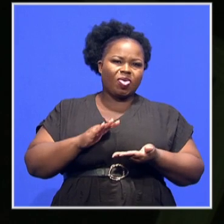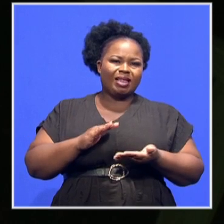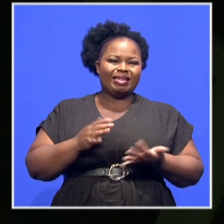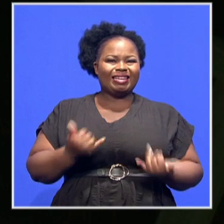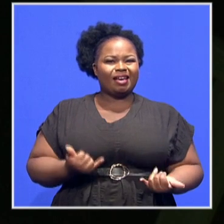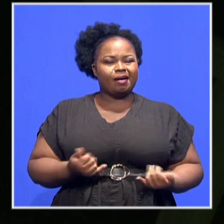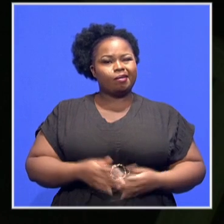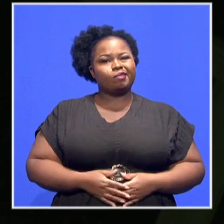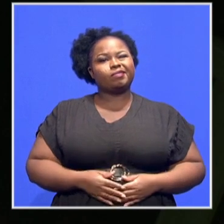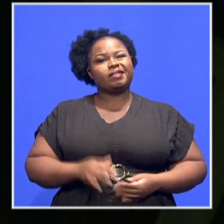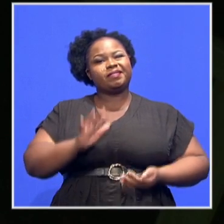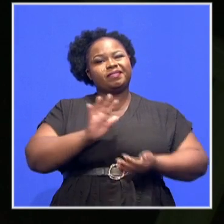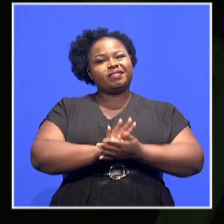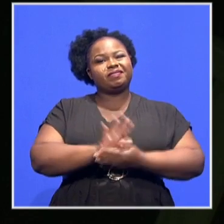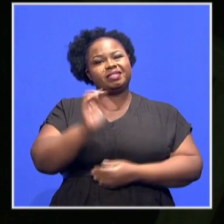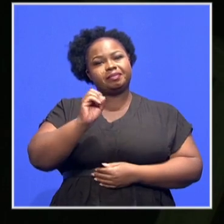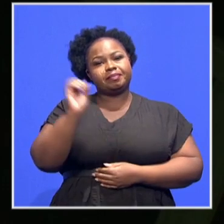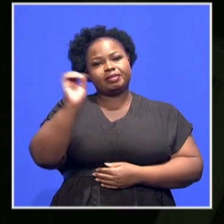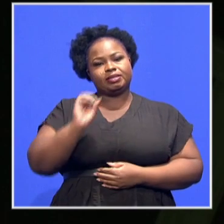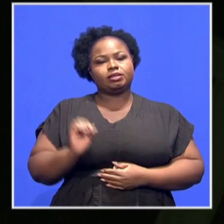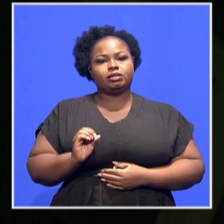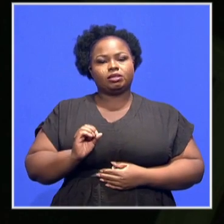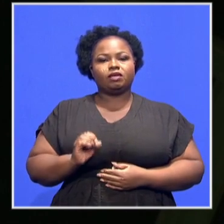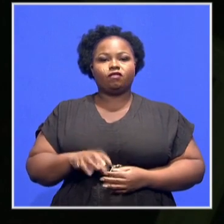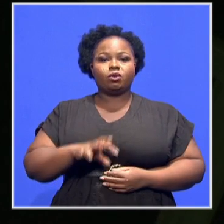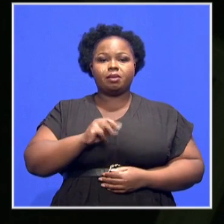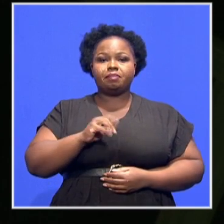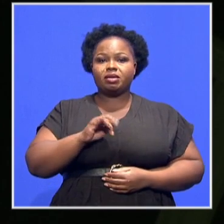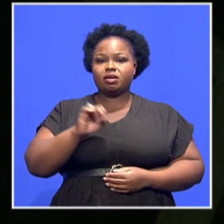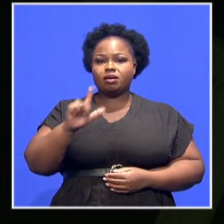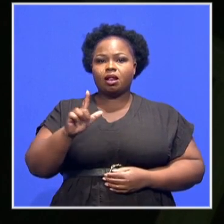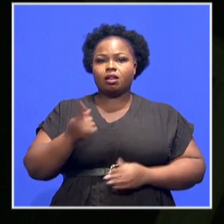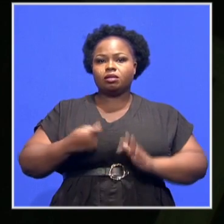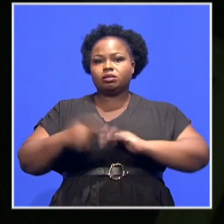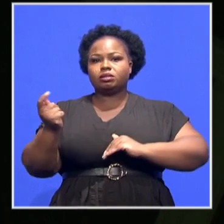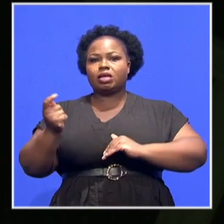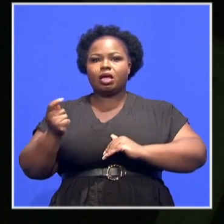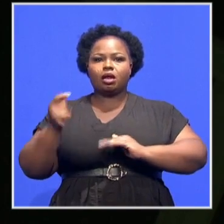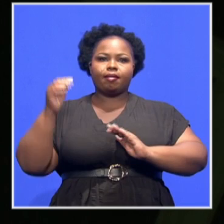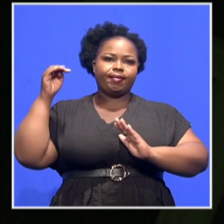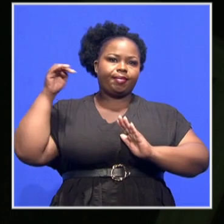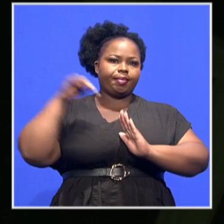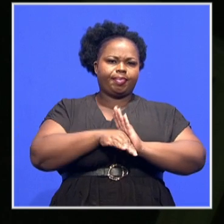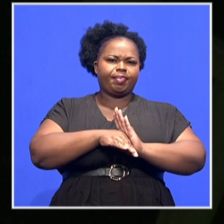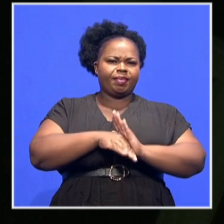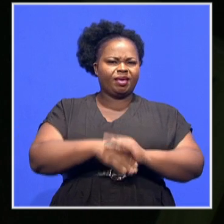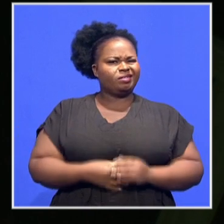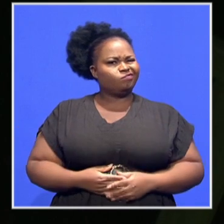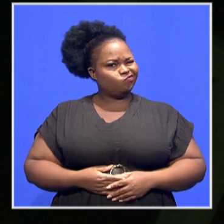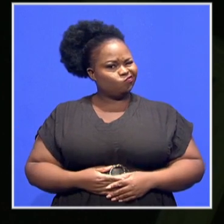a 15% decline in mineral sales. Now, this concerns us.